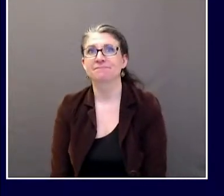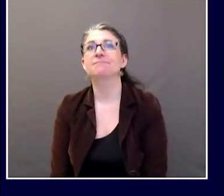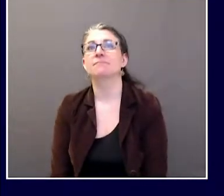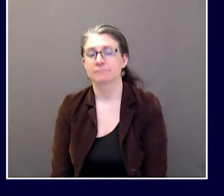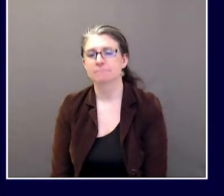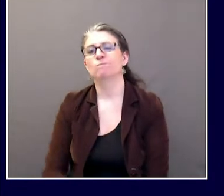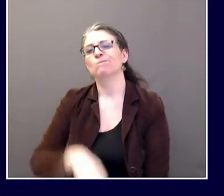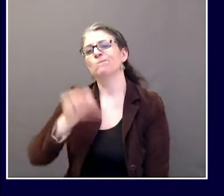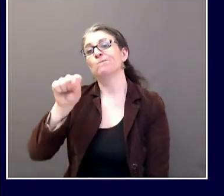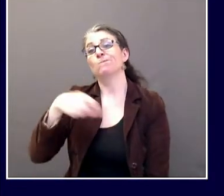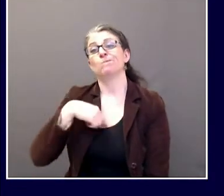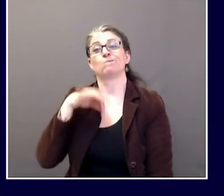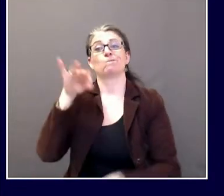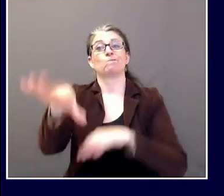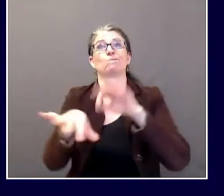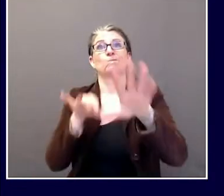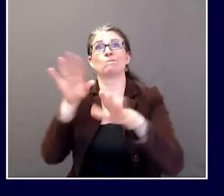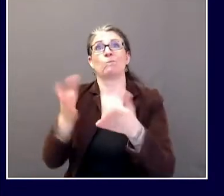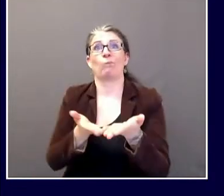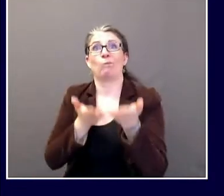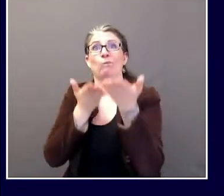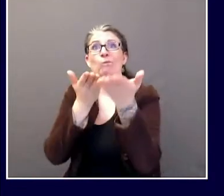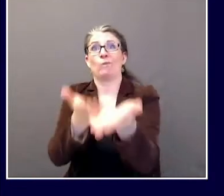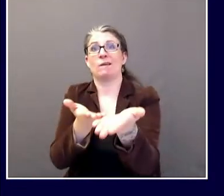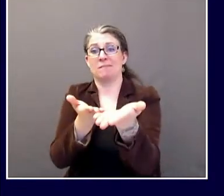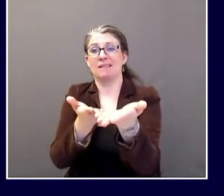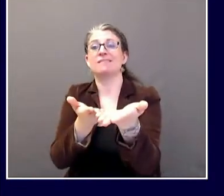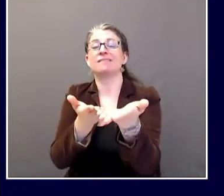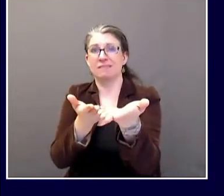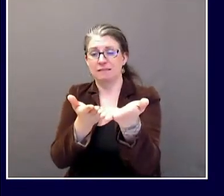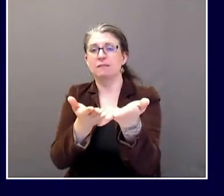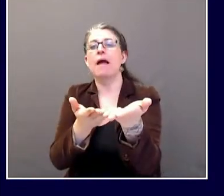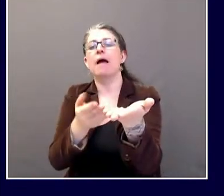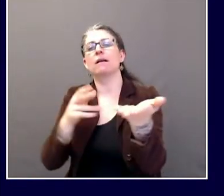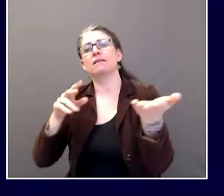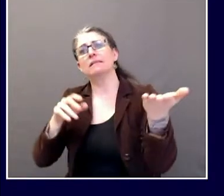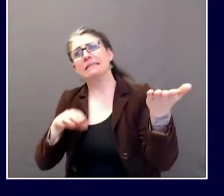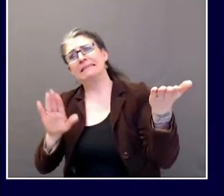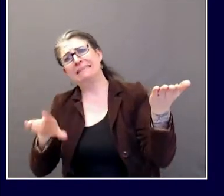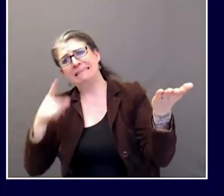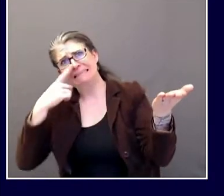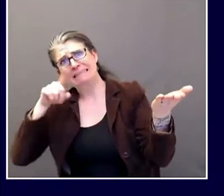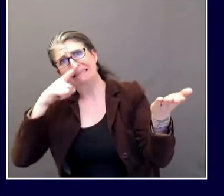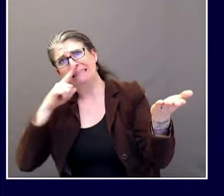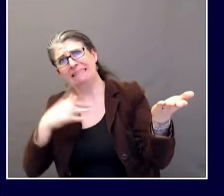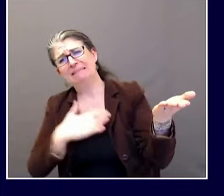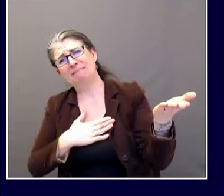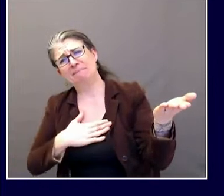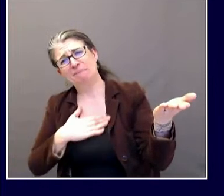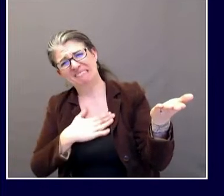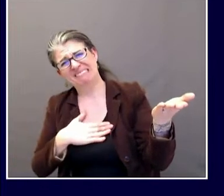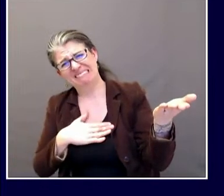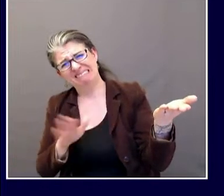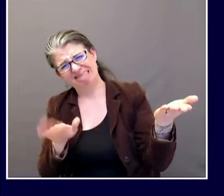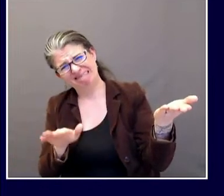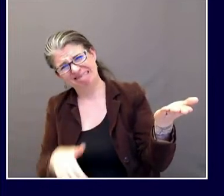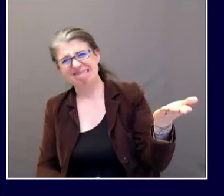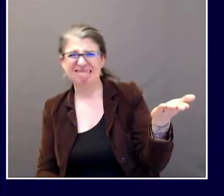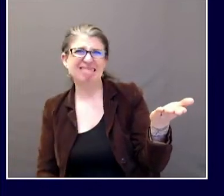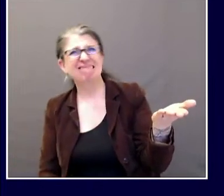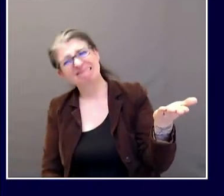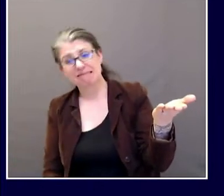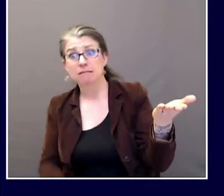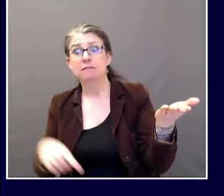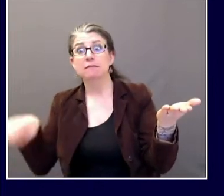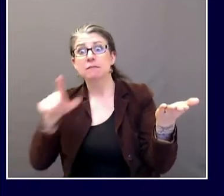and asks of folks who are traveling long distance. Let me go back to the scheduling itself. We've